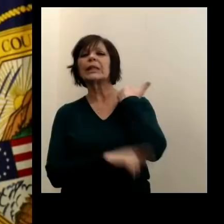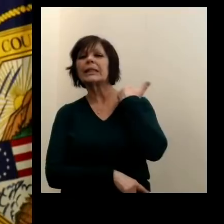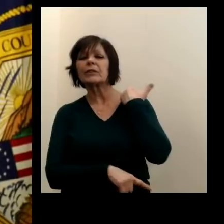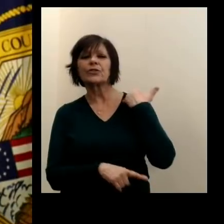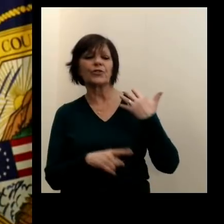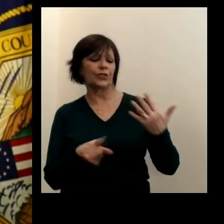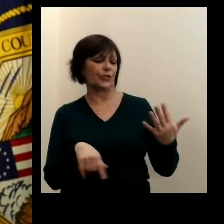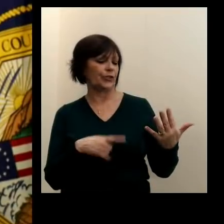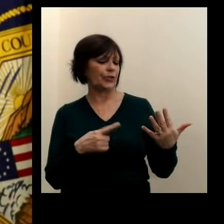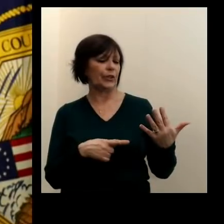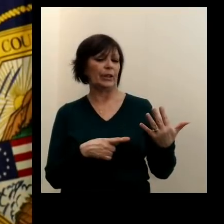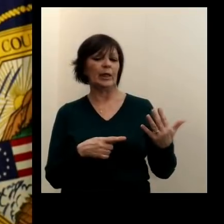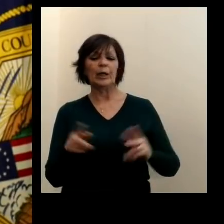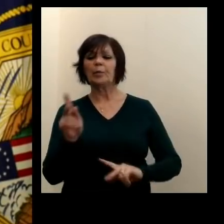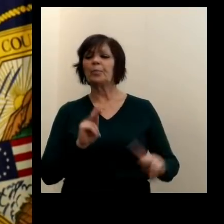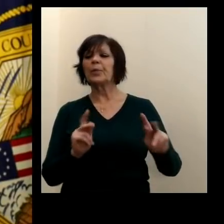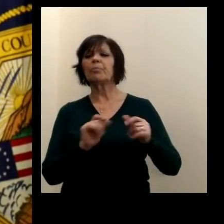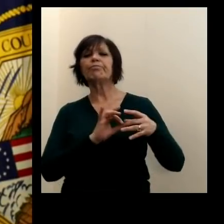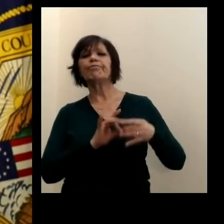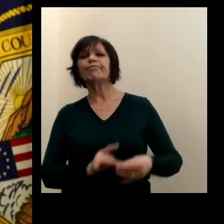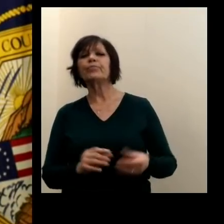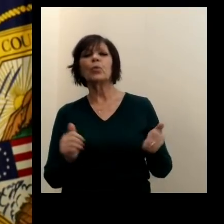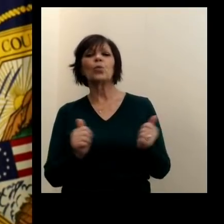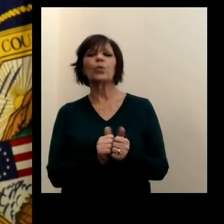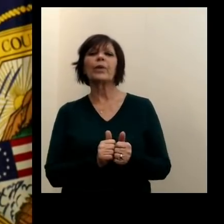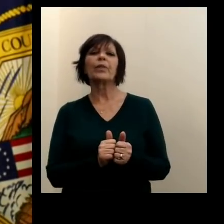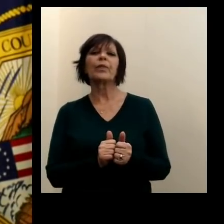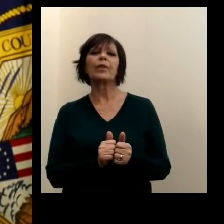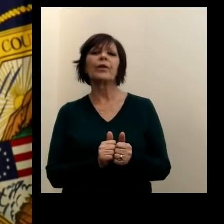staff, individuals associated with